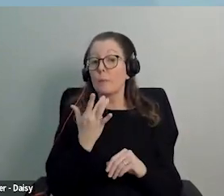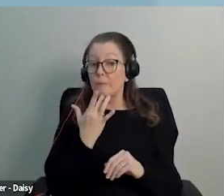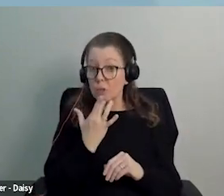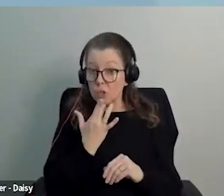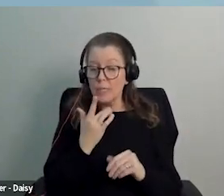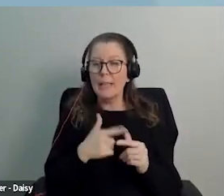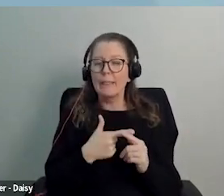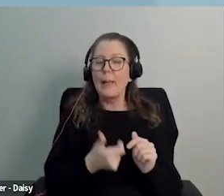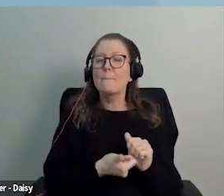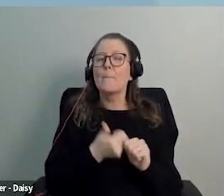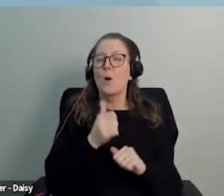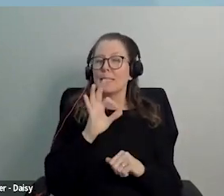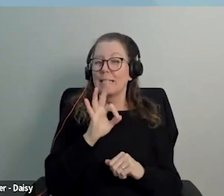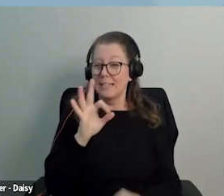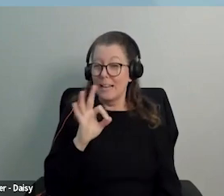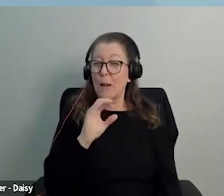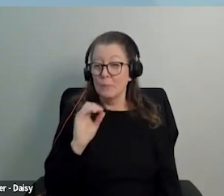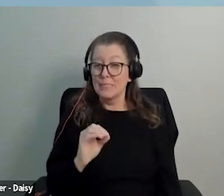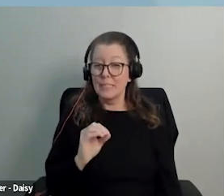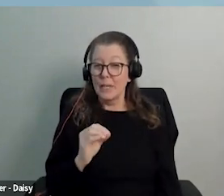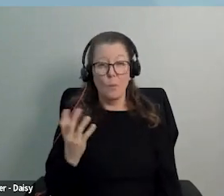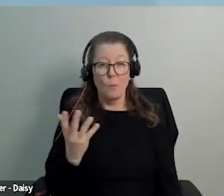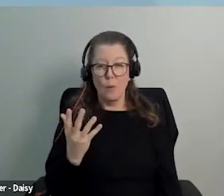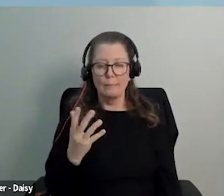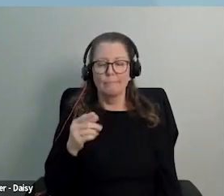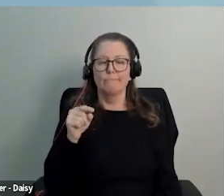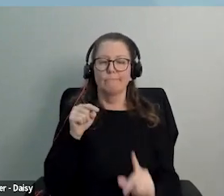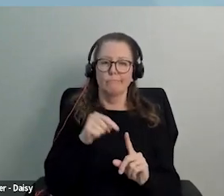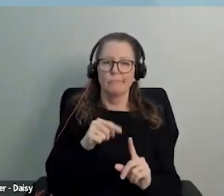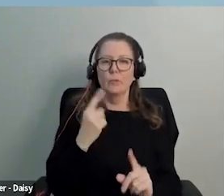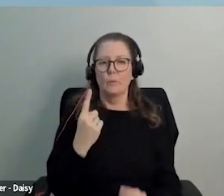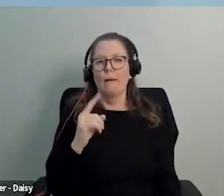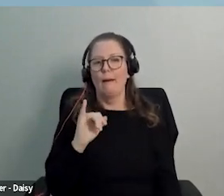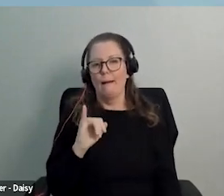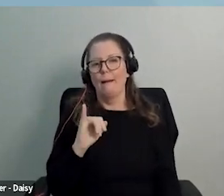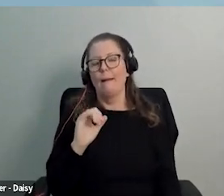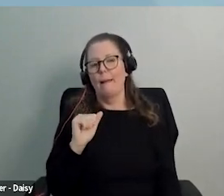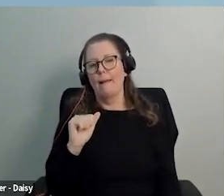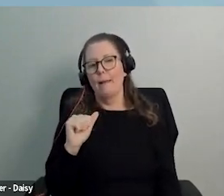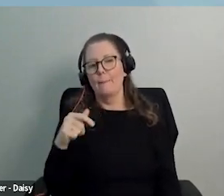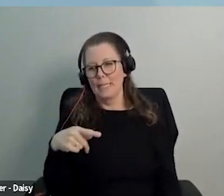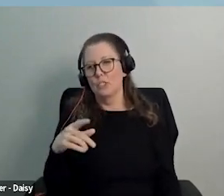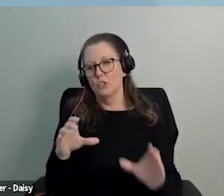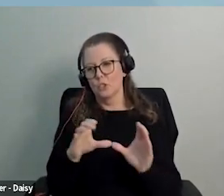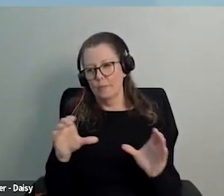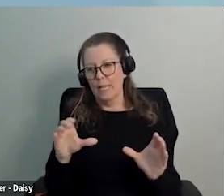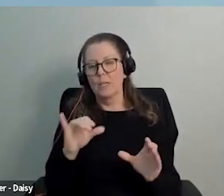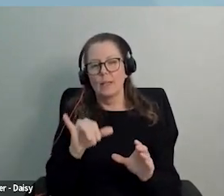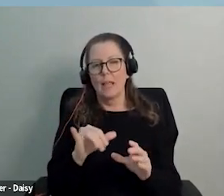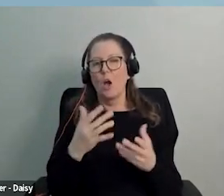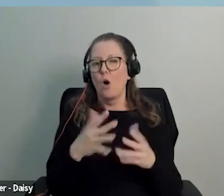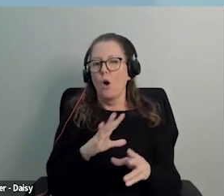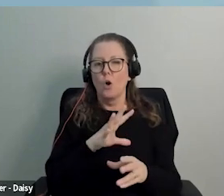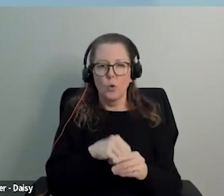say 99% of the time it's going to be one of the IAAP certifications, which does include